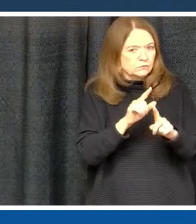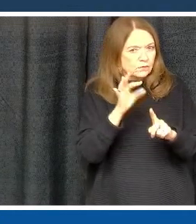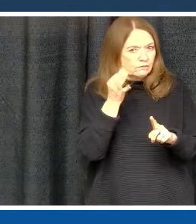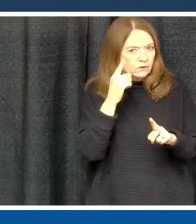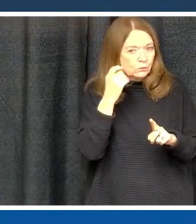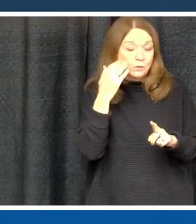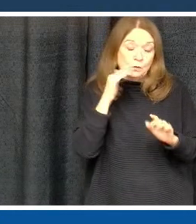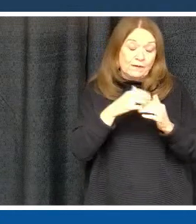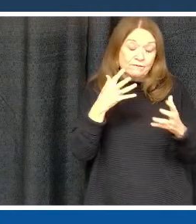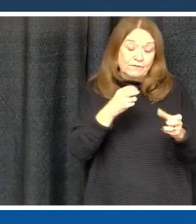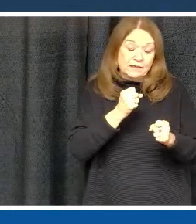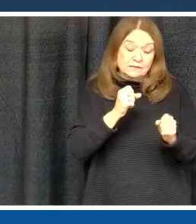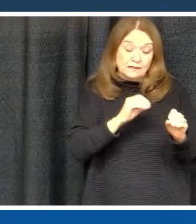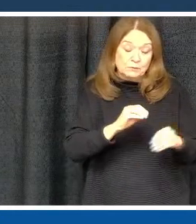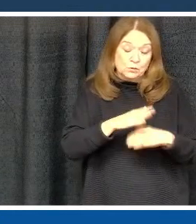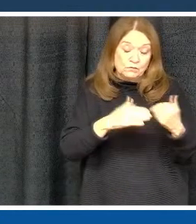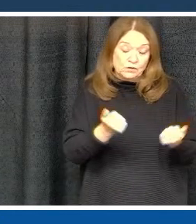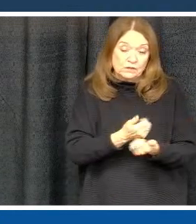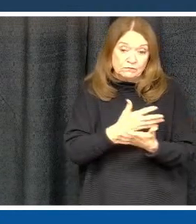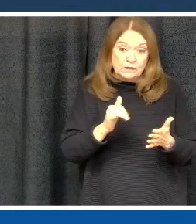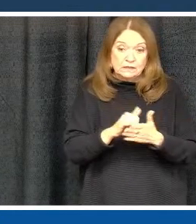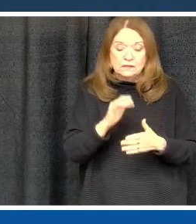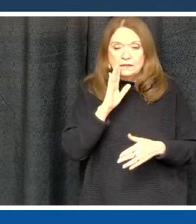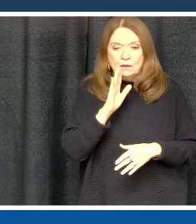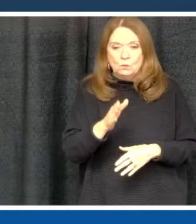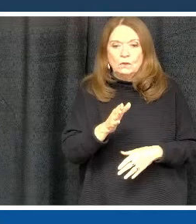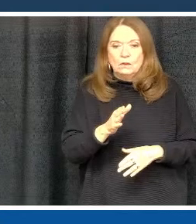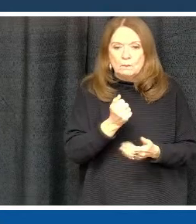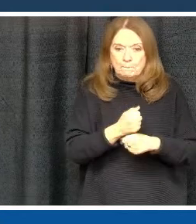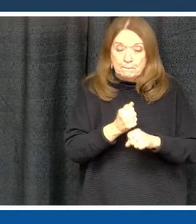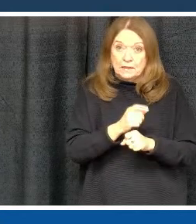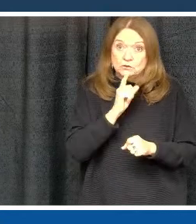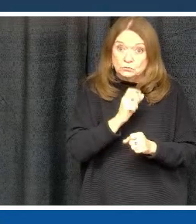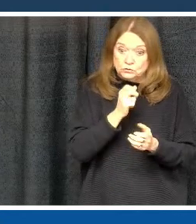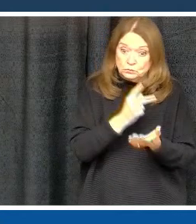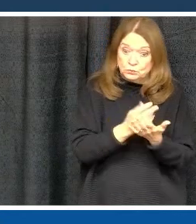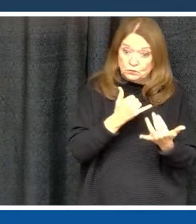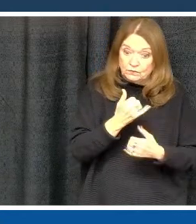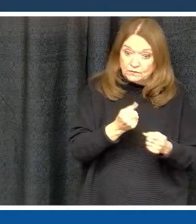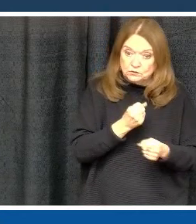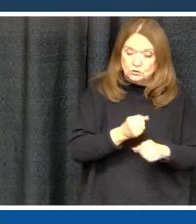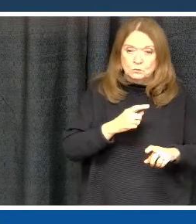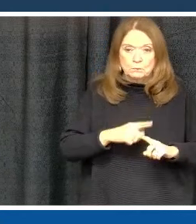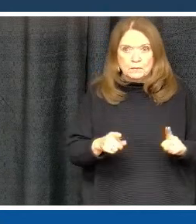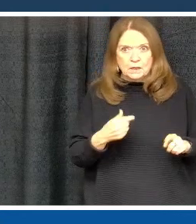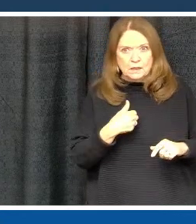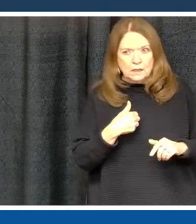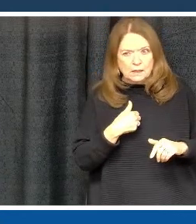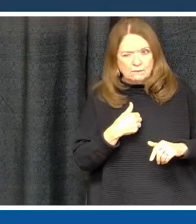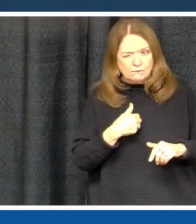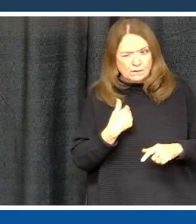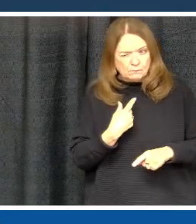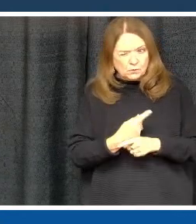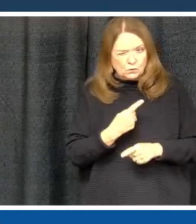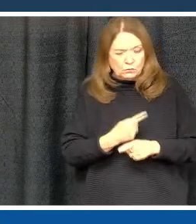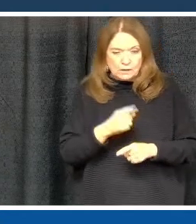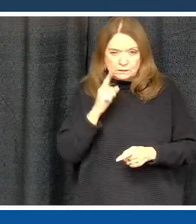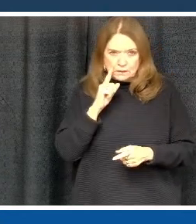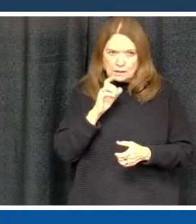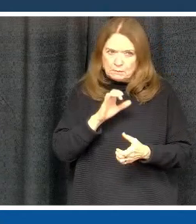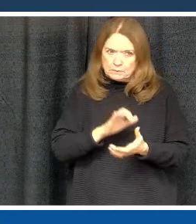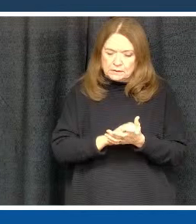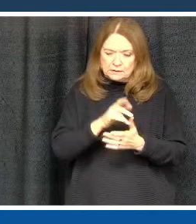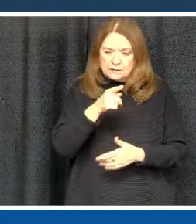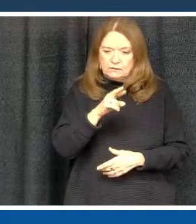move on everything, that they're going to make sure it's approved this year. But if I'm correct, I believe the